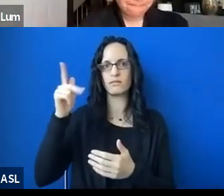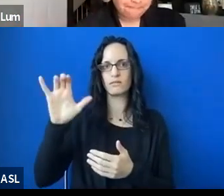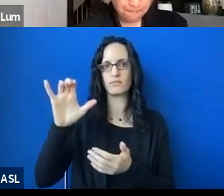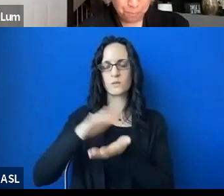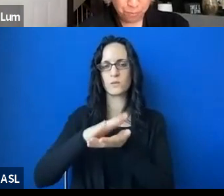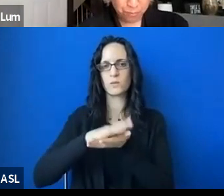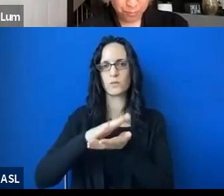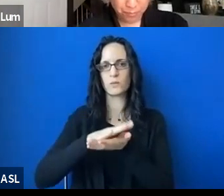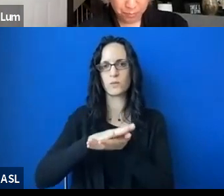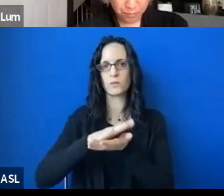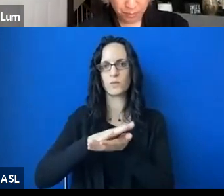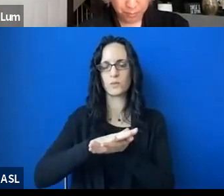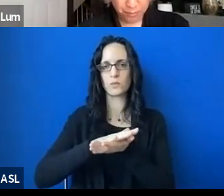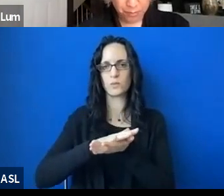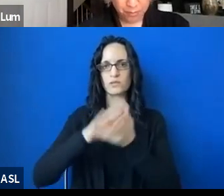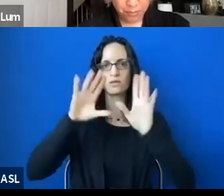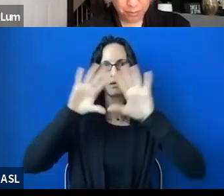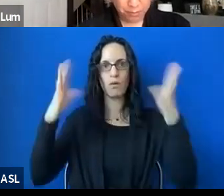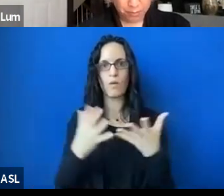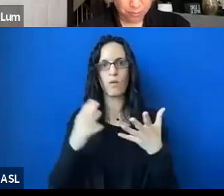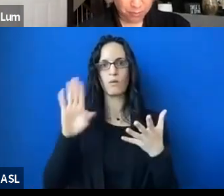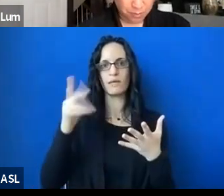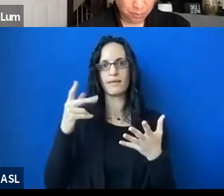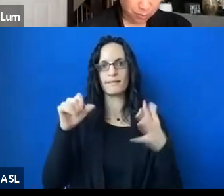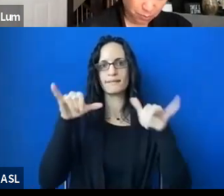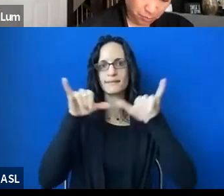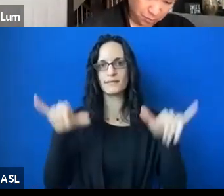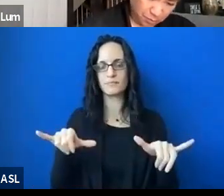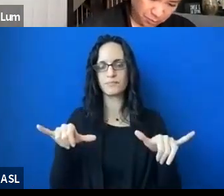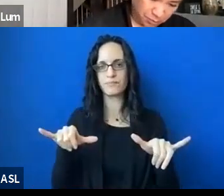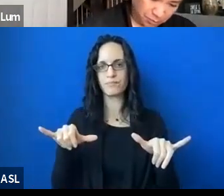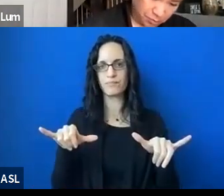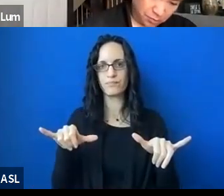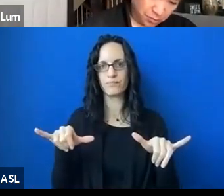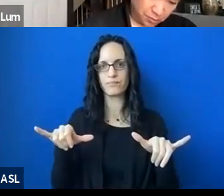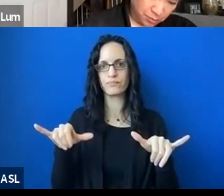in all Boston public school systems and get